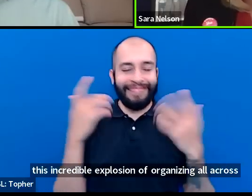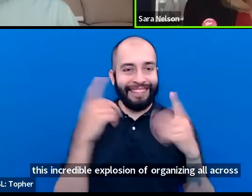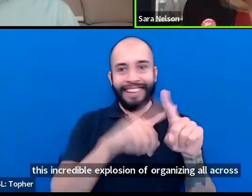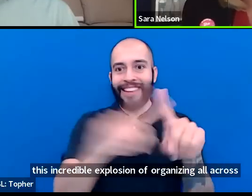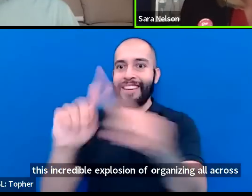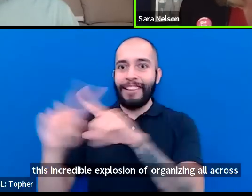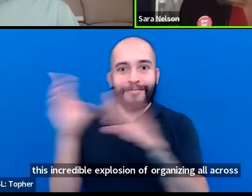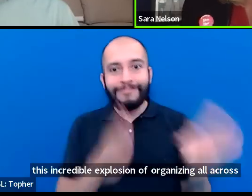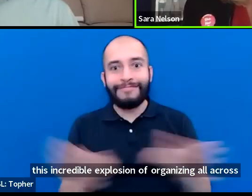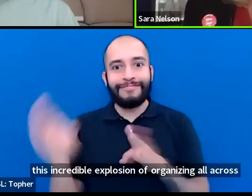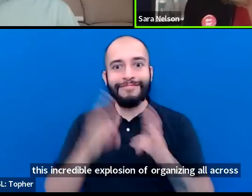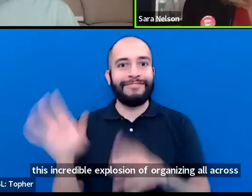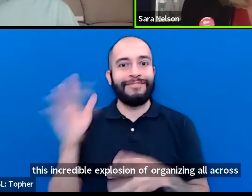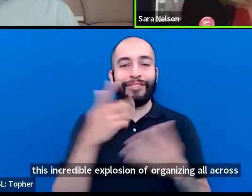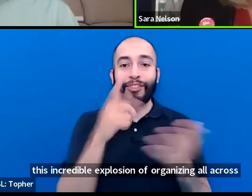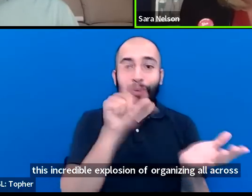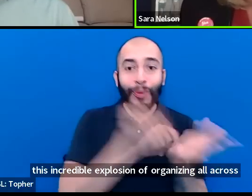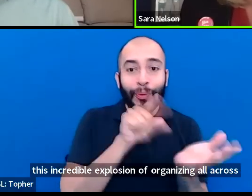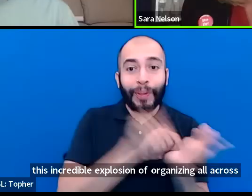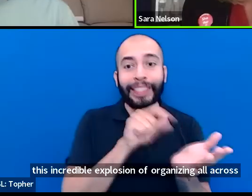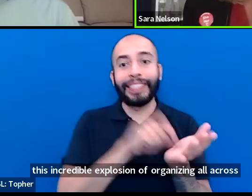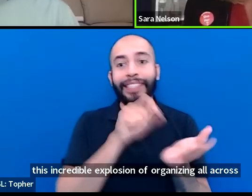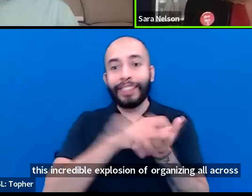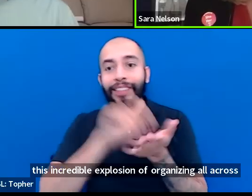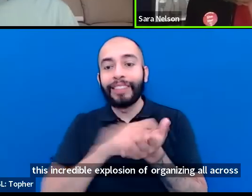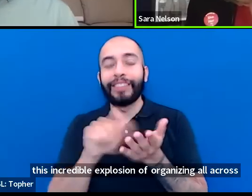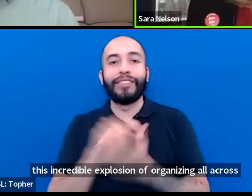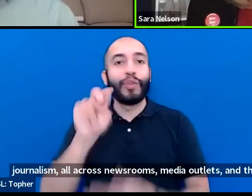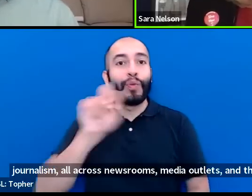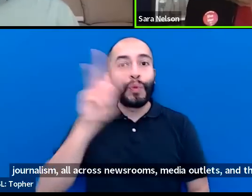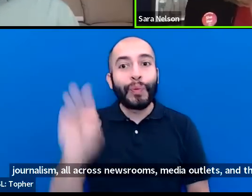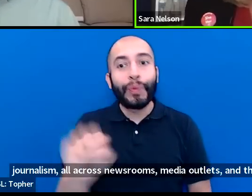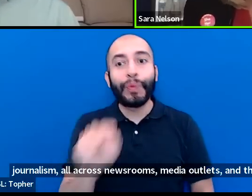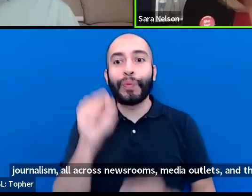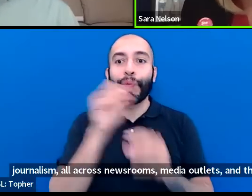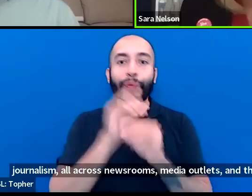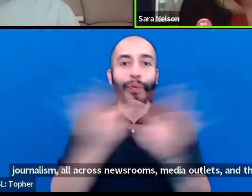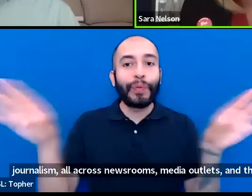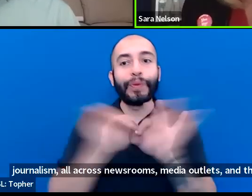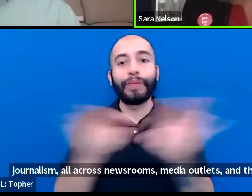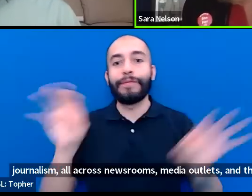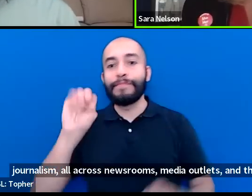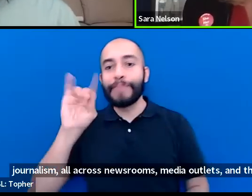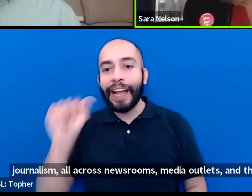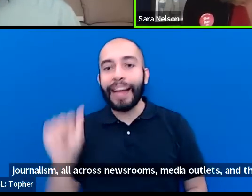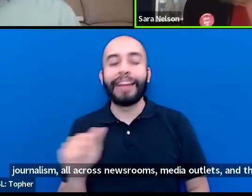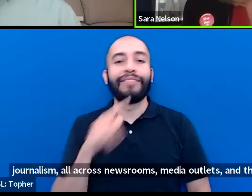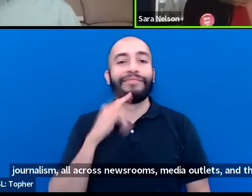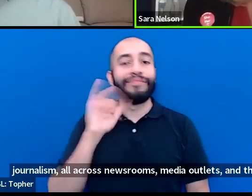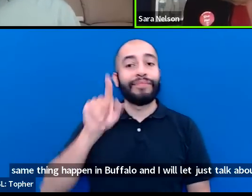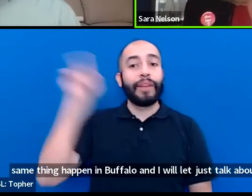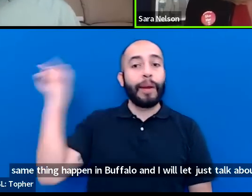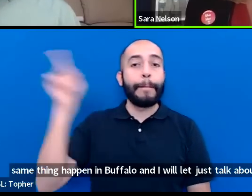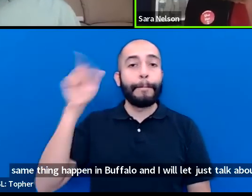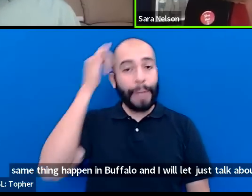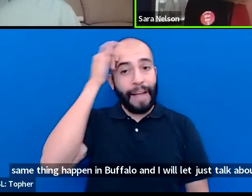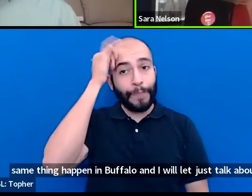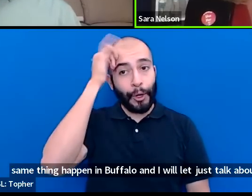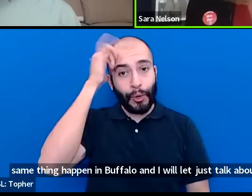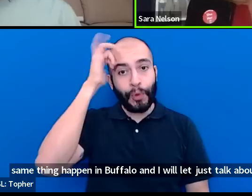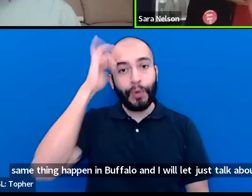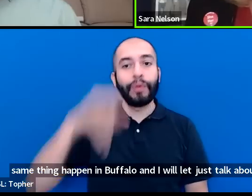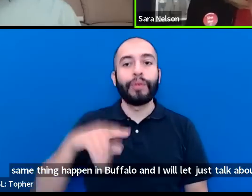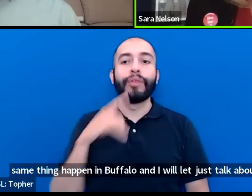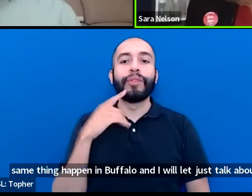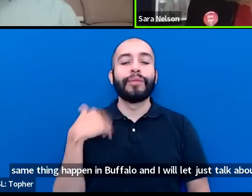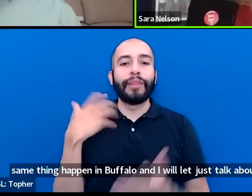the same thing happened in Buffalo. And I'll let Jazz talk about this more, of course, but they just tried at that one store. Richard Benzinger